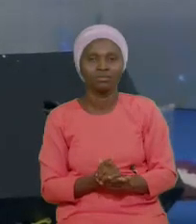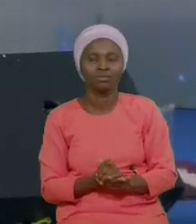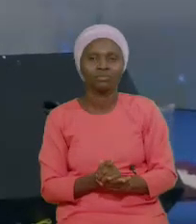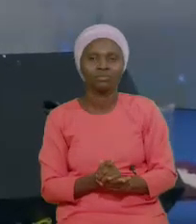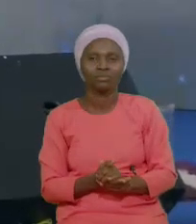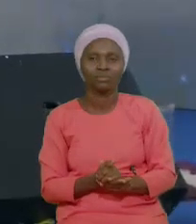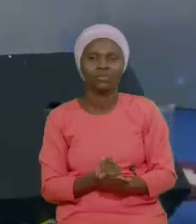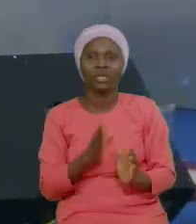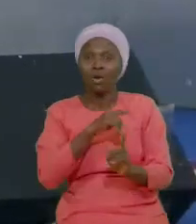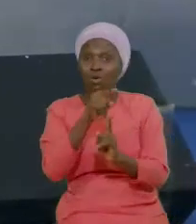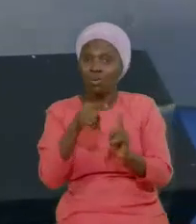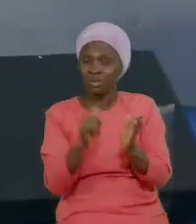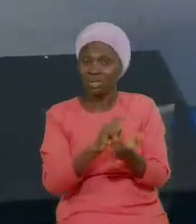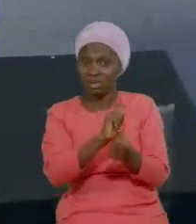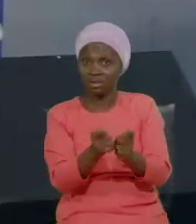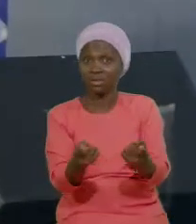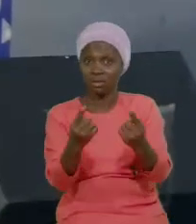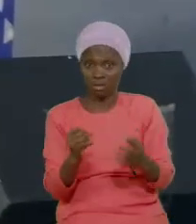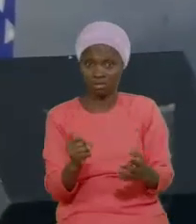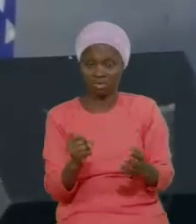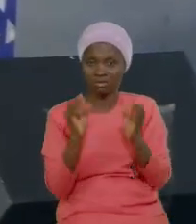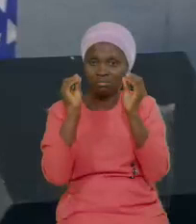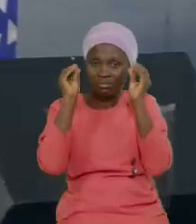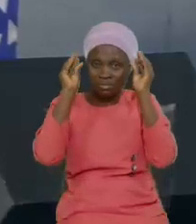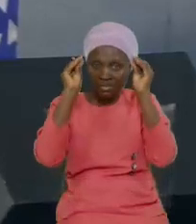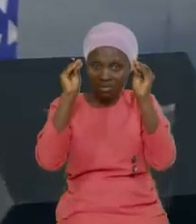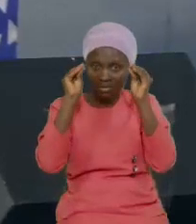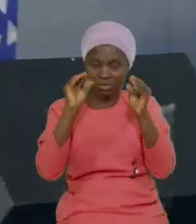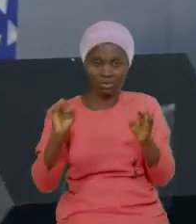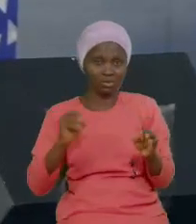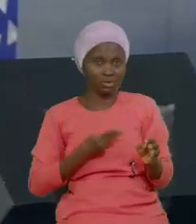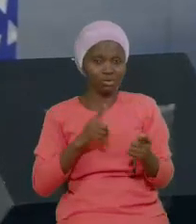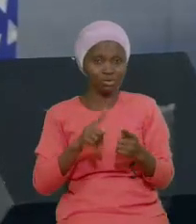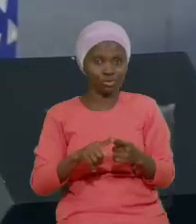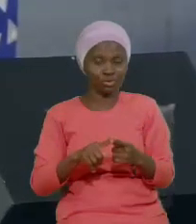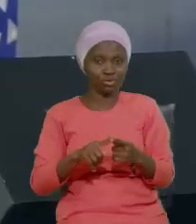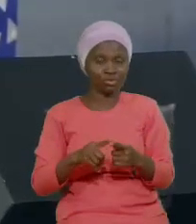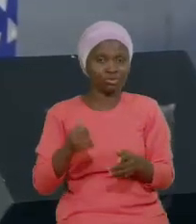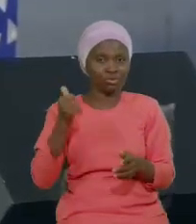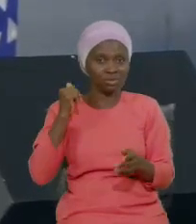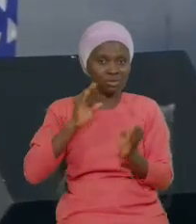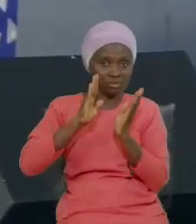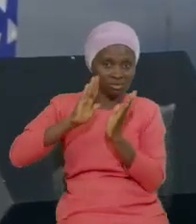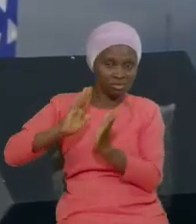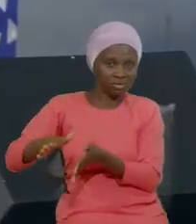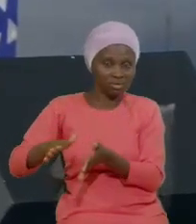And when that change comes, teaching us to deny ungodliness and worldly